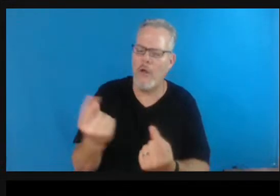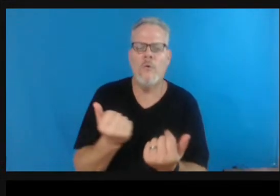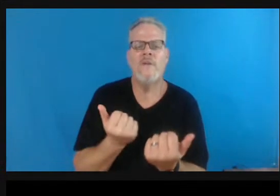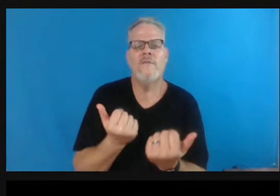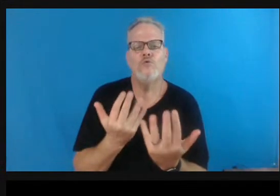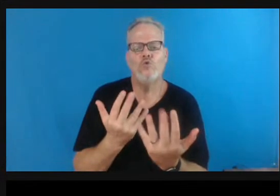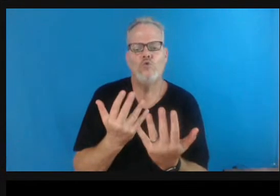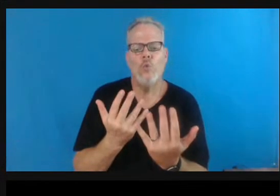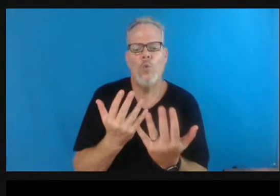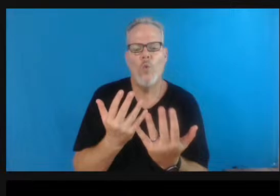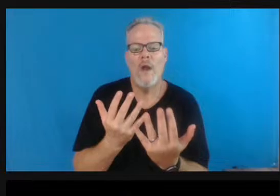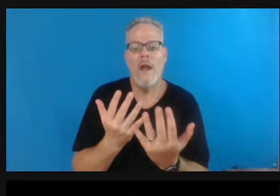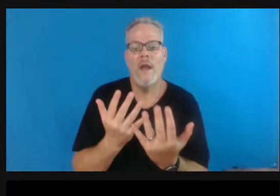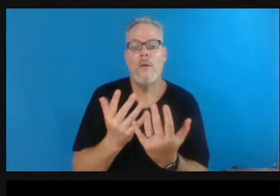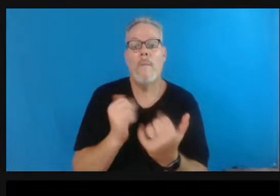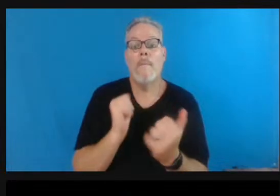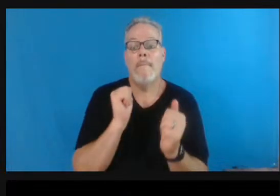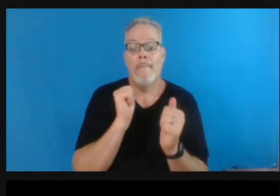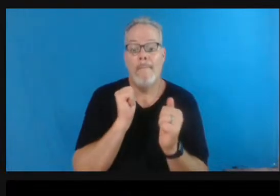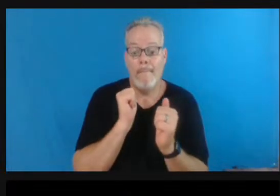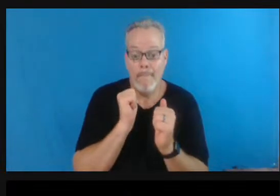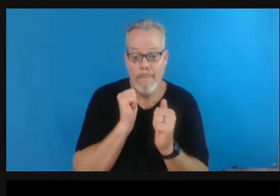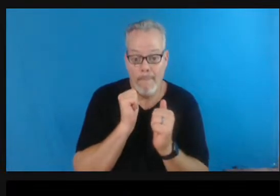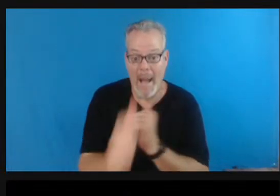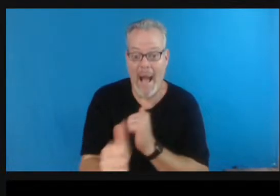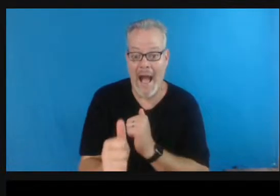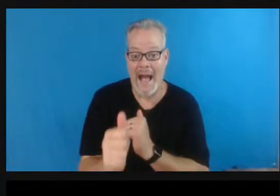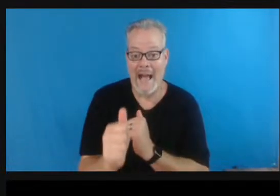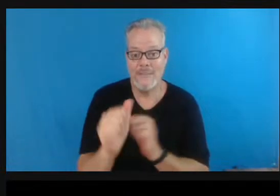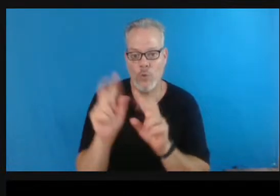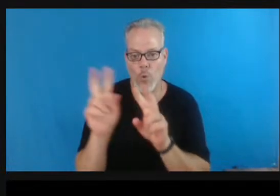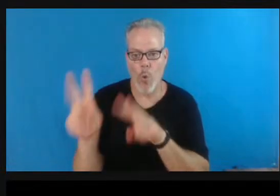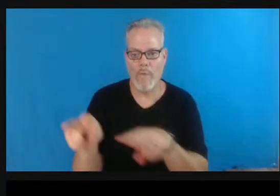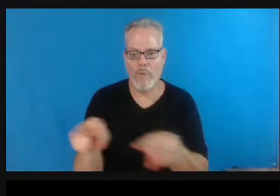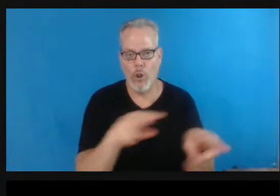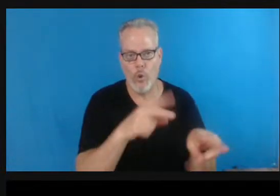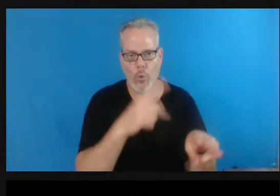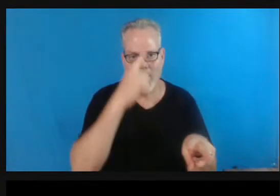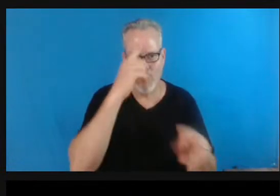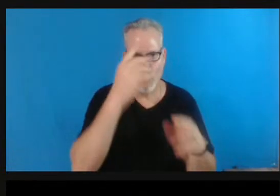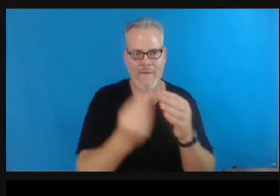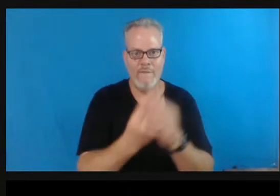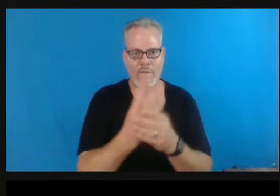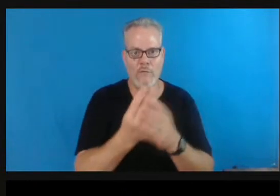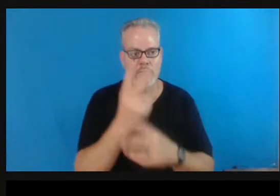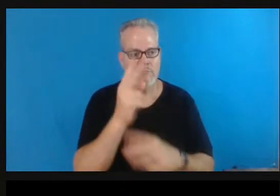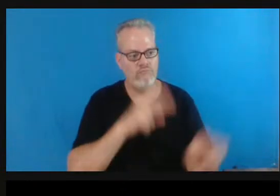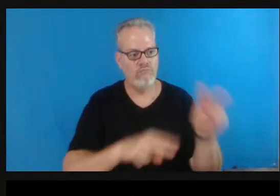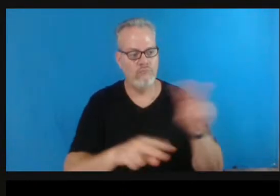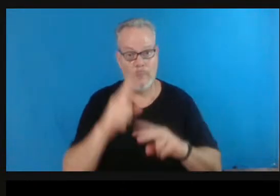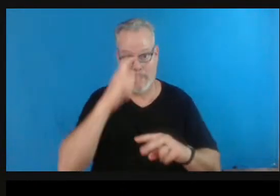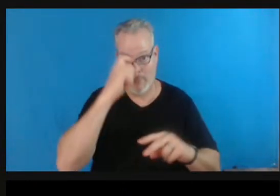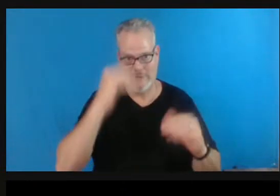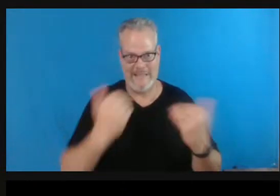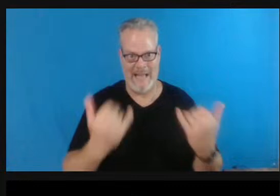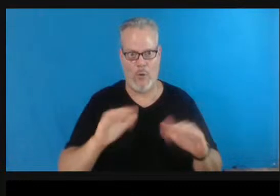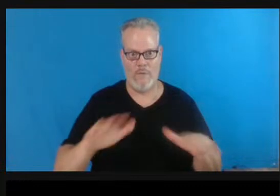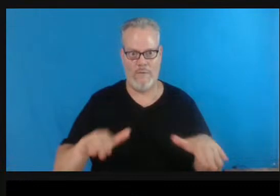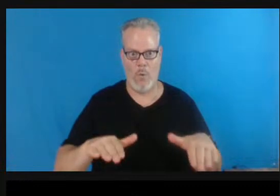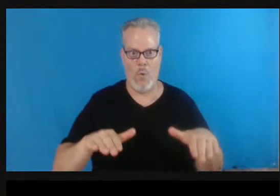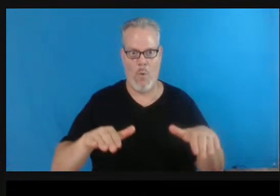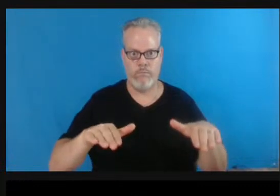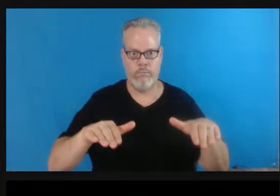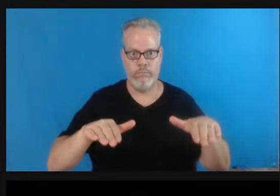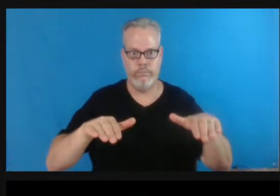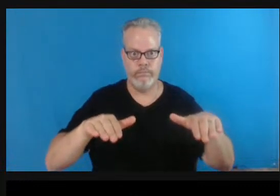and overlook for viewing? Because the floor is coming up, right? We're going to get a